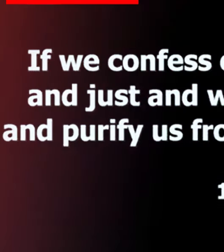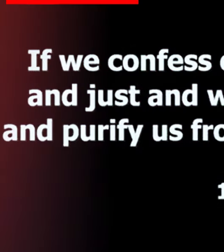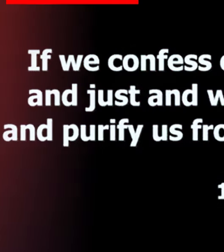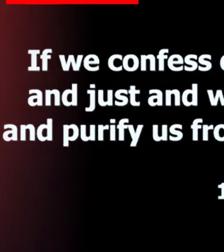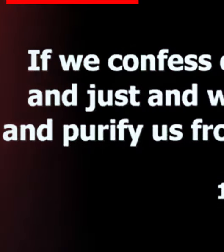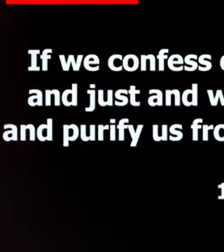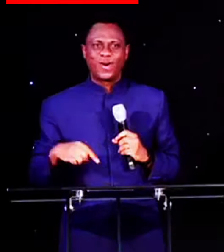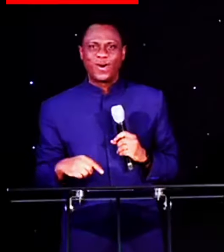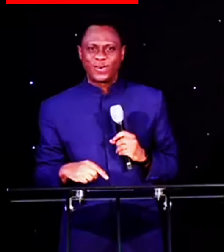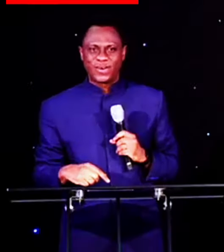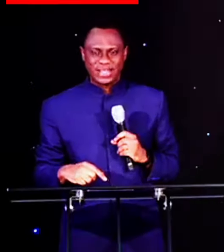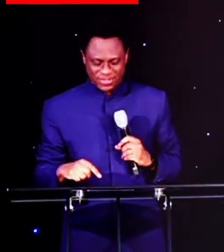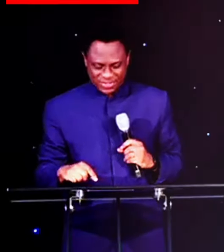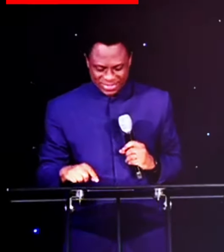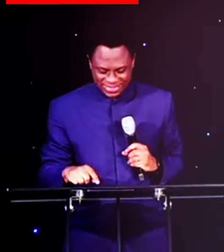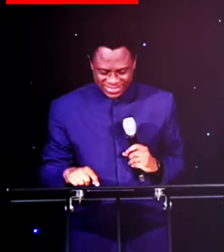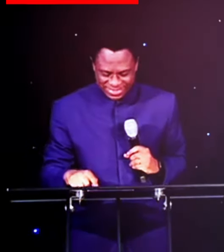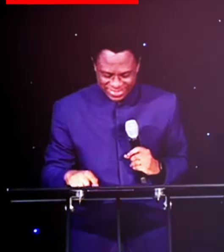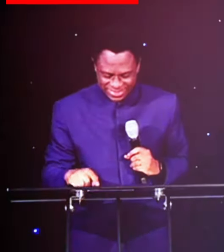And cleanse us from all